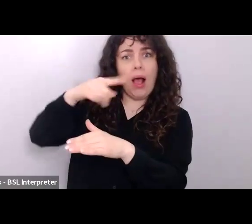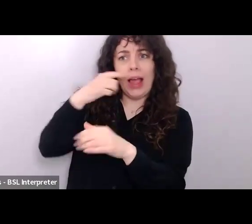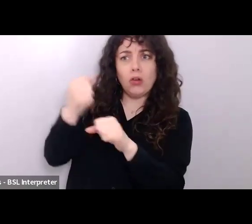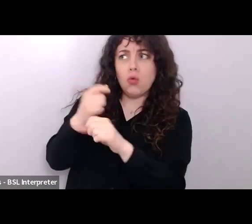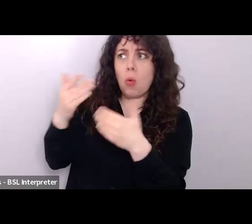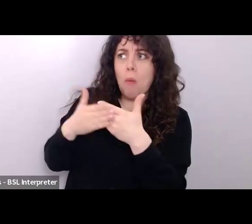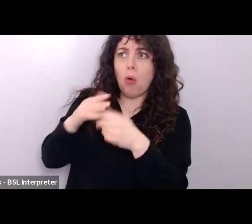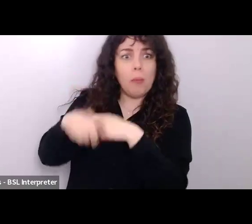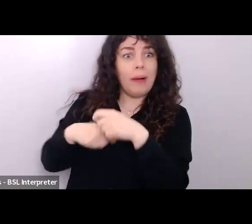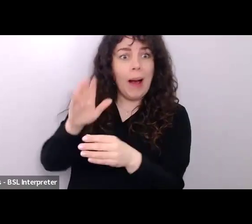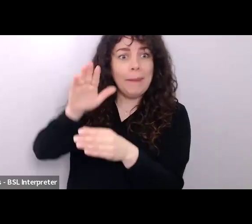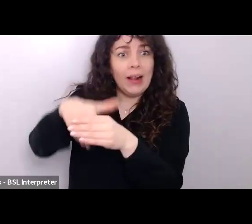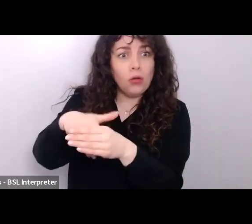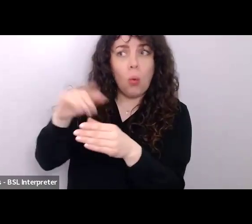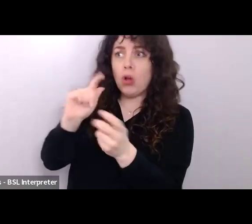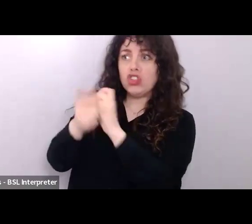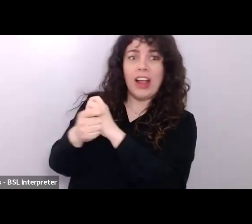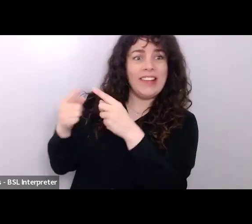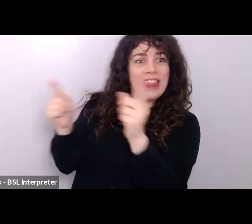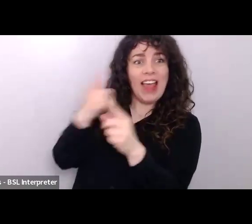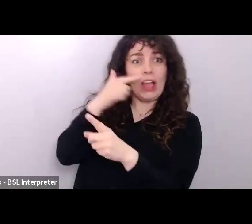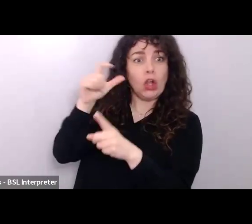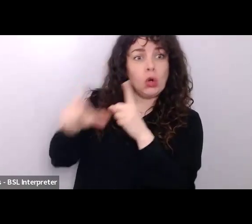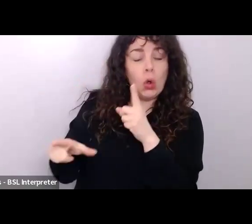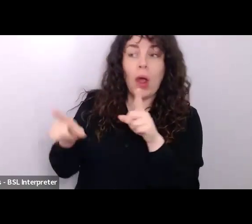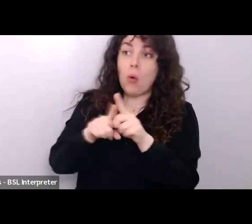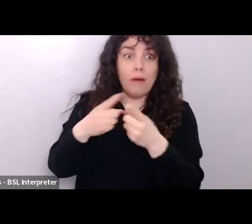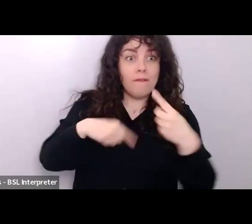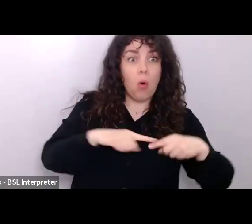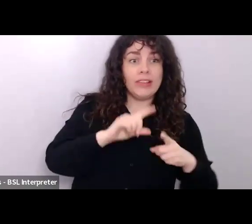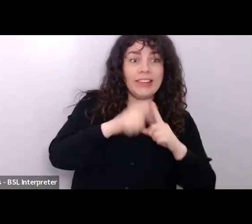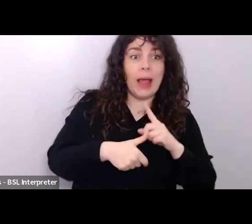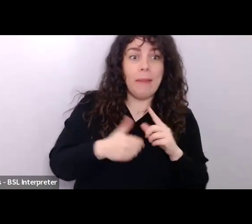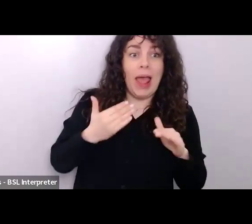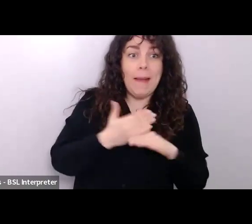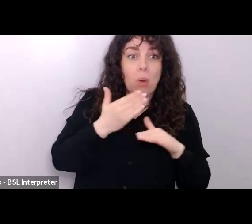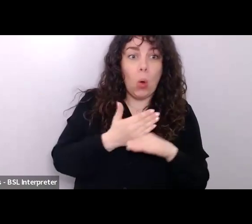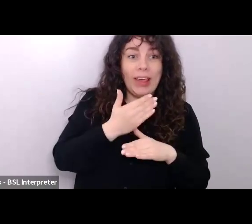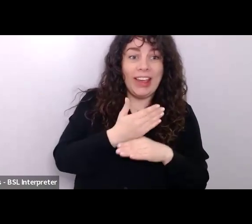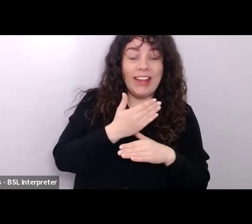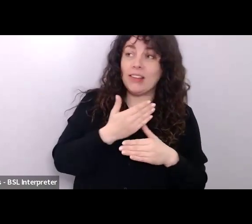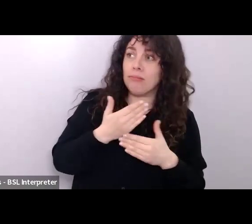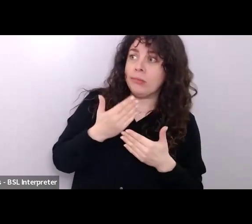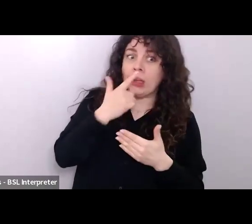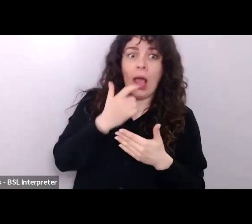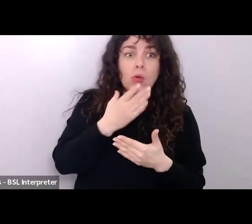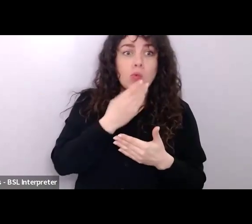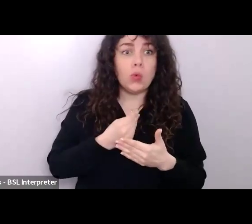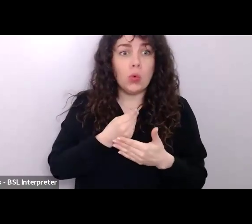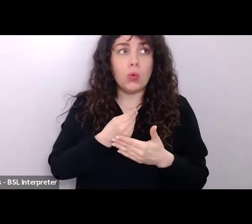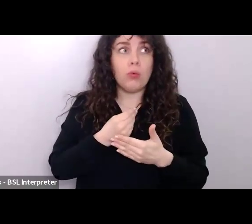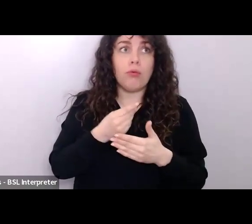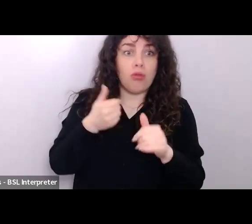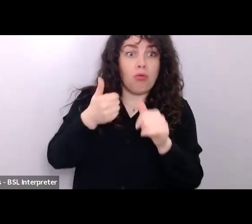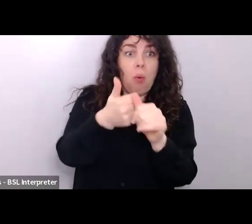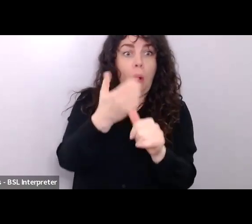kind of changes they can put in place, as well as how disabled employees can sort of make better use of the existing support